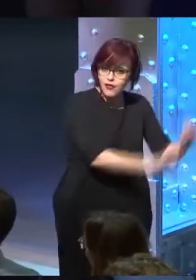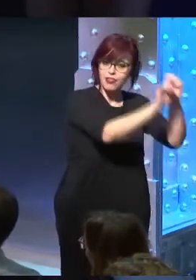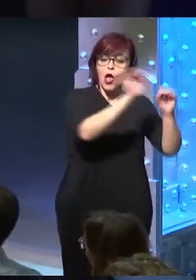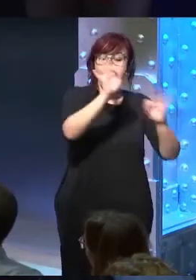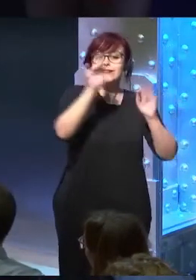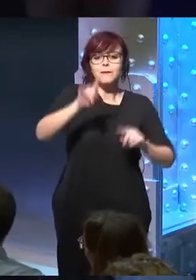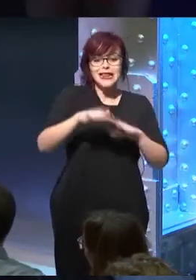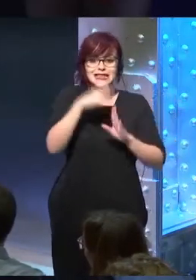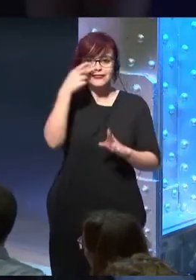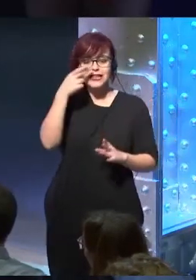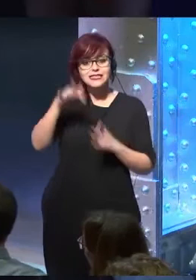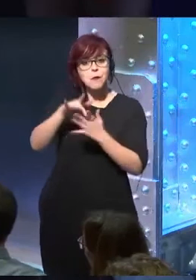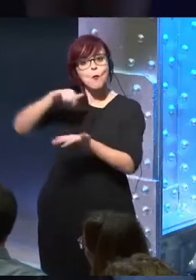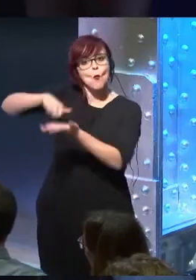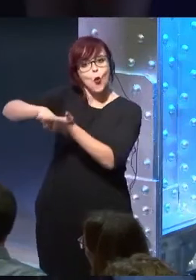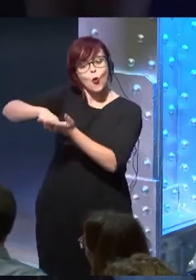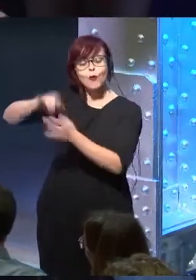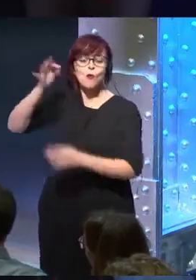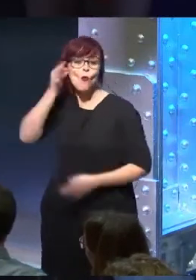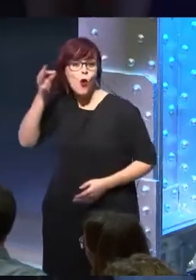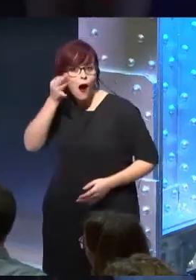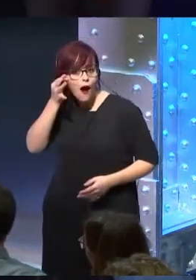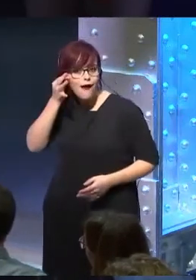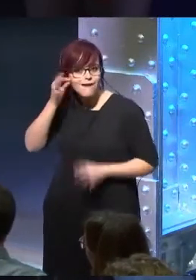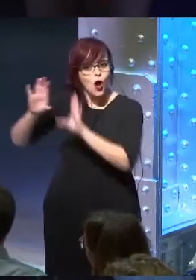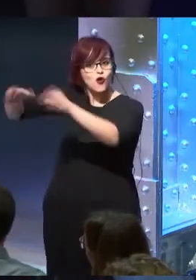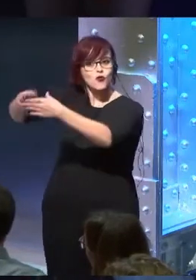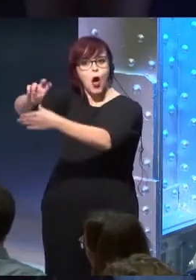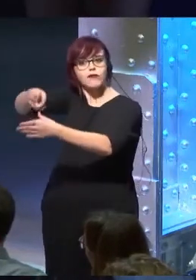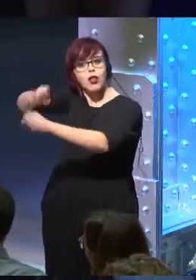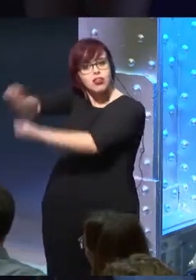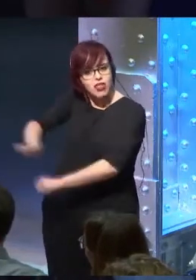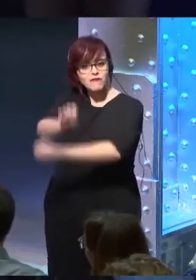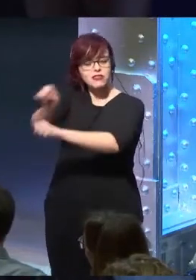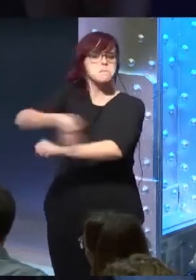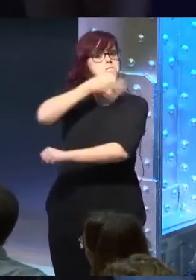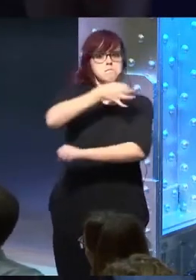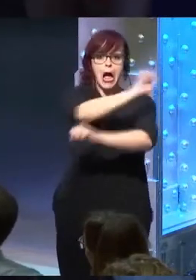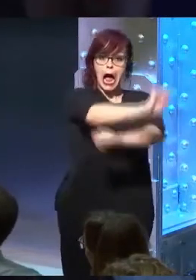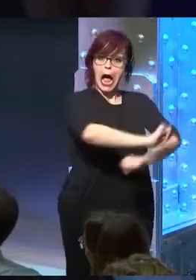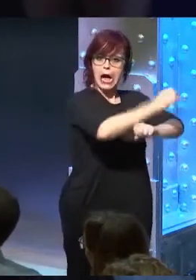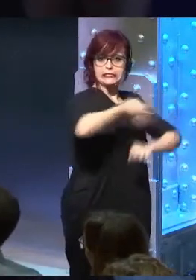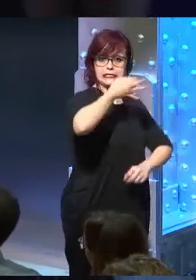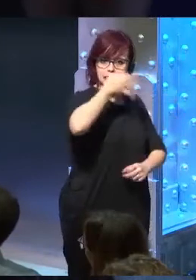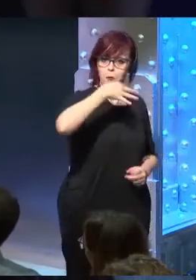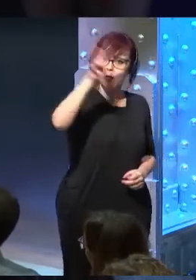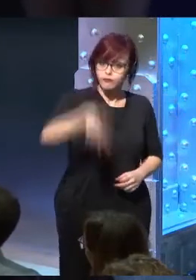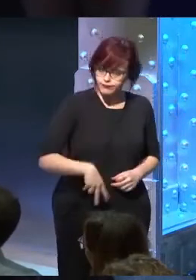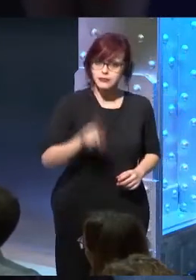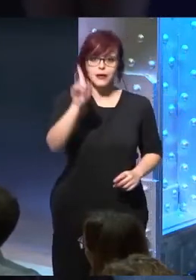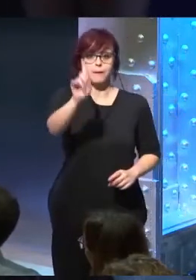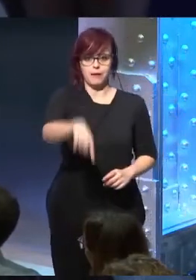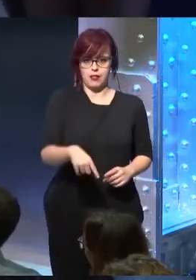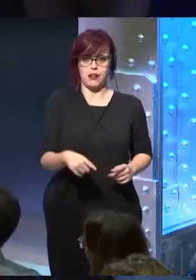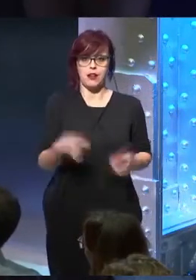other women. So, in the third of the three examples of female oratory discussed by that Roman,